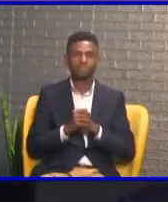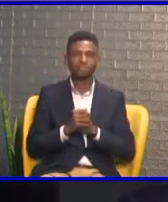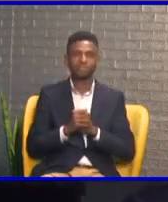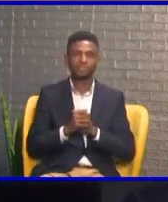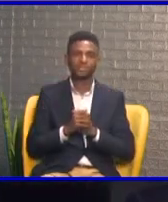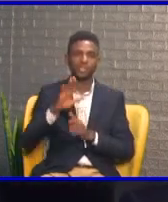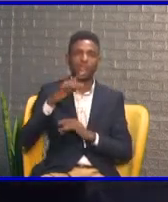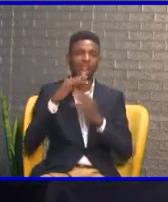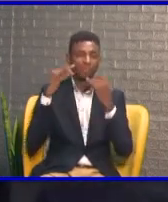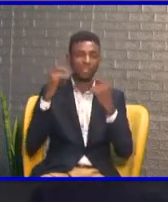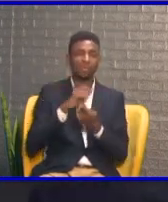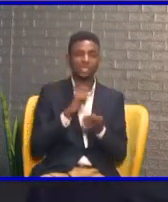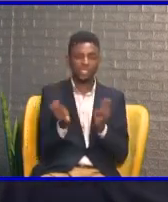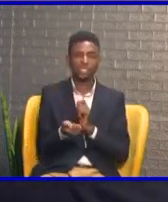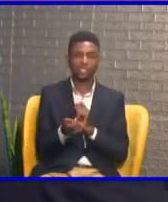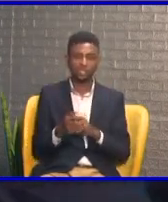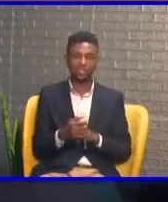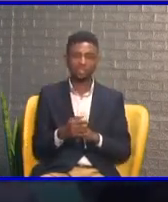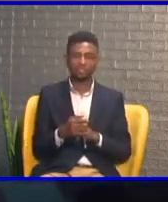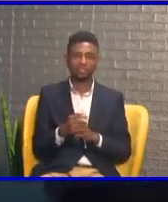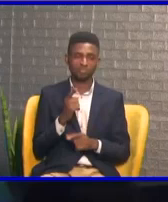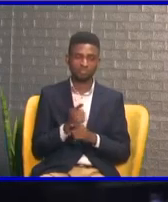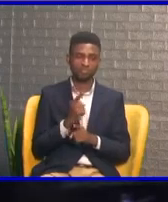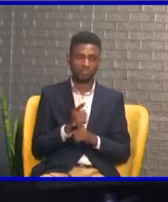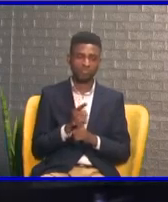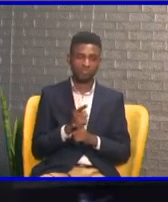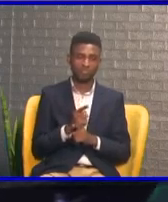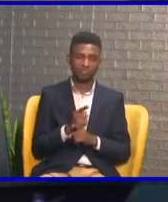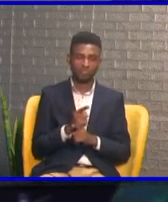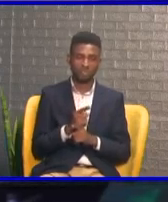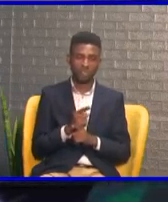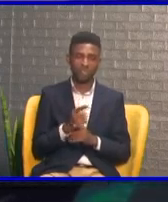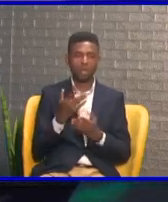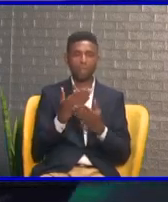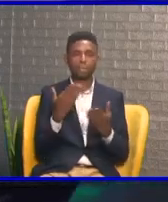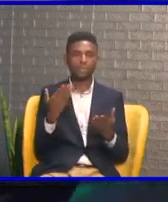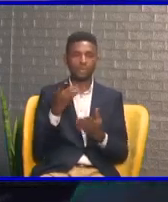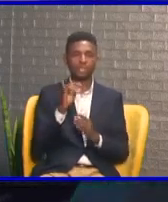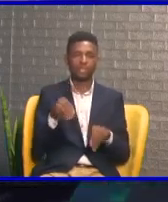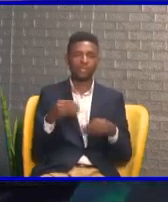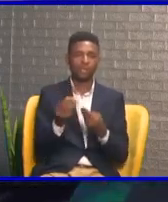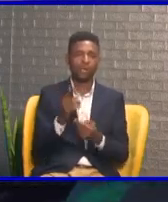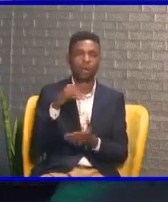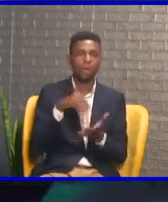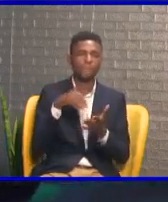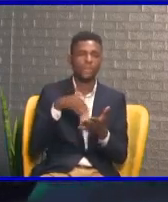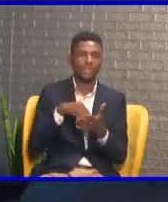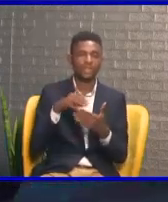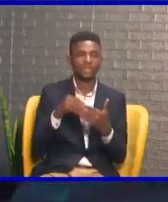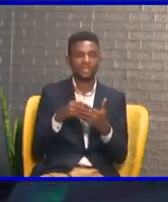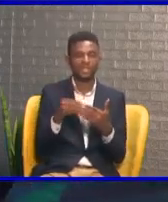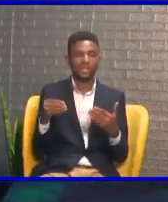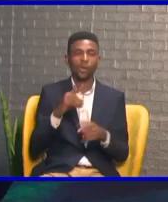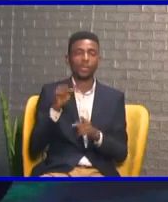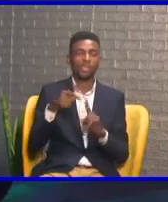Your laughter will change. Am I correct? Before they gave you $1 billion, if you were laughing, ka-ka-ka-ka-ka-ka, when